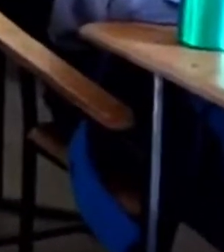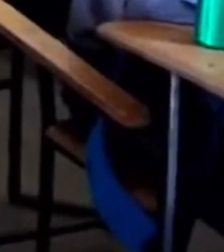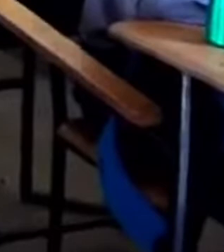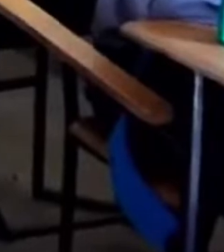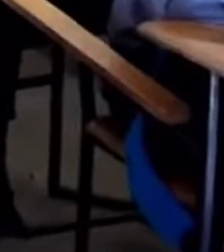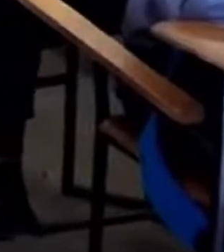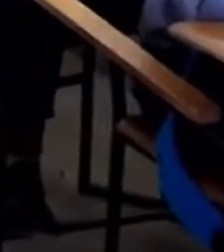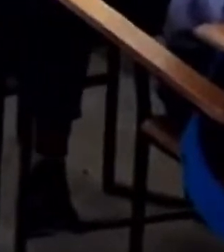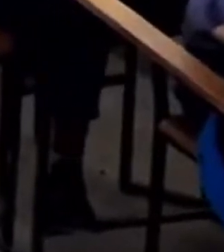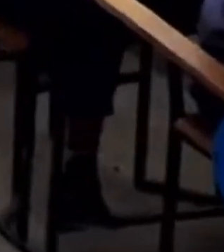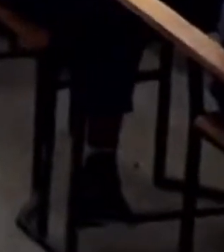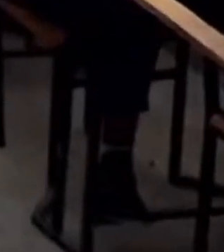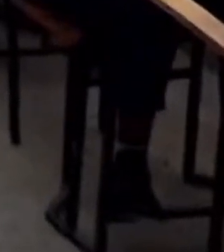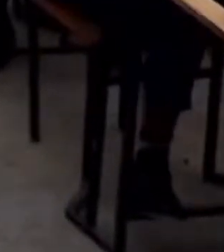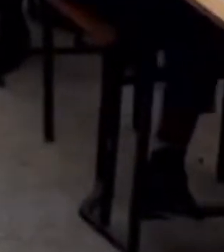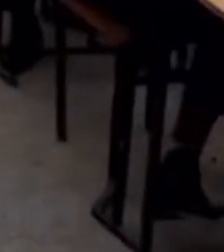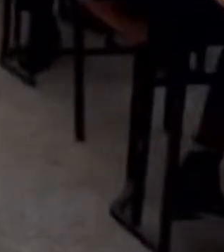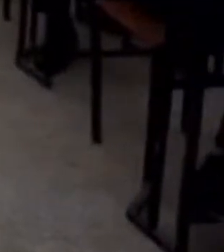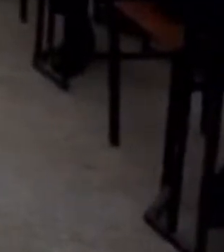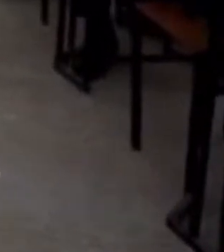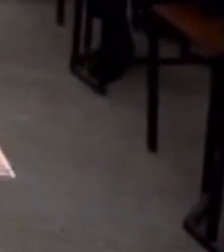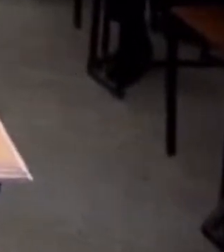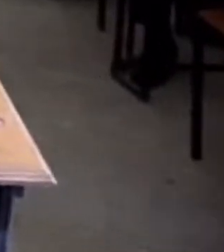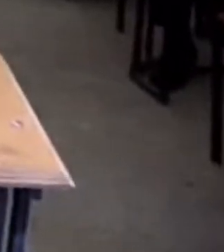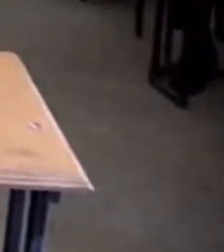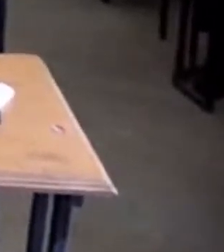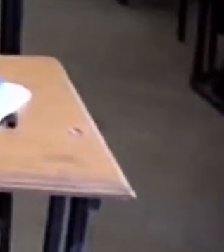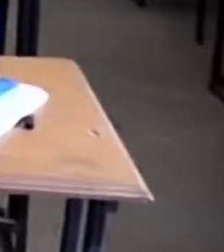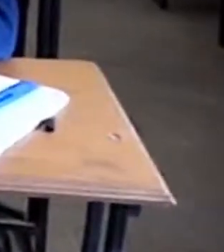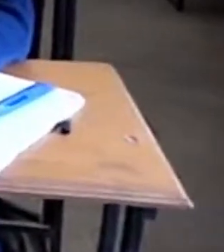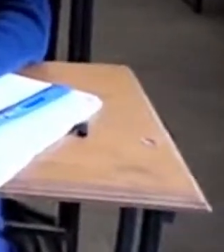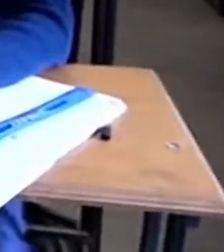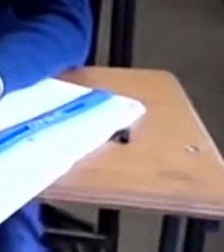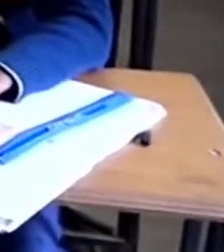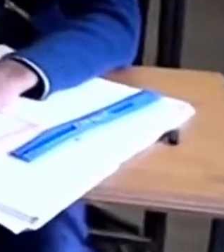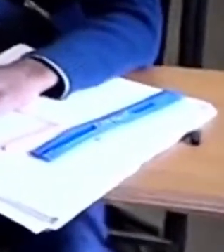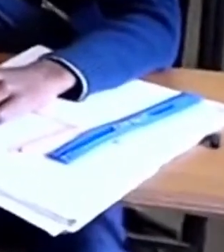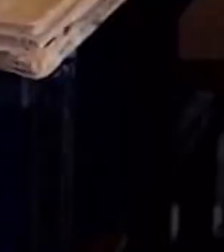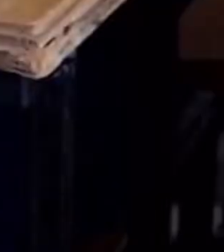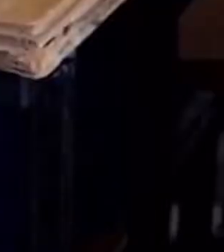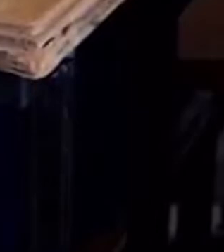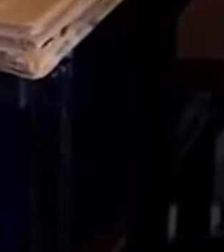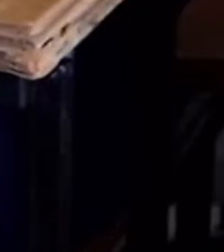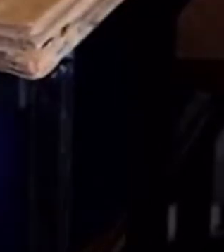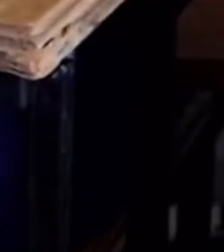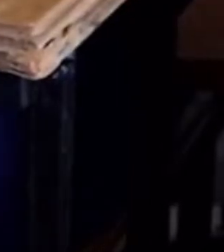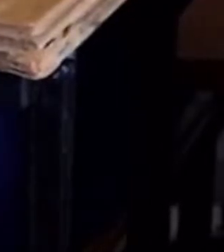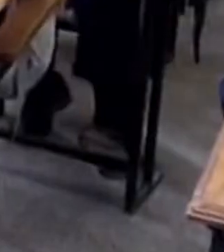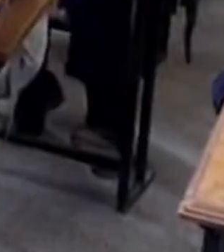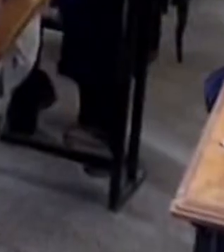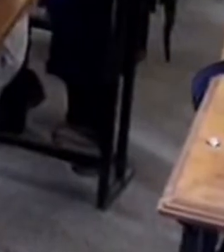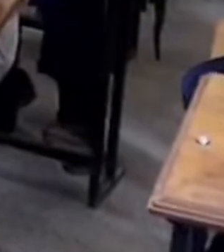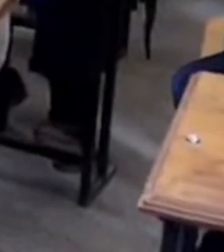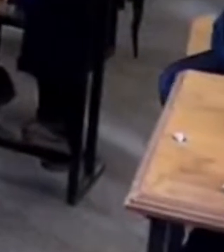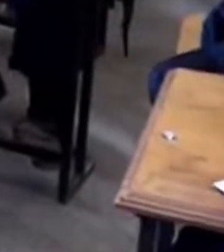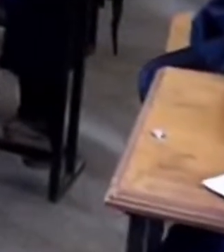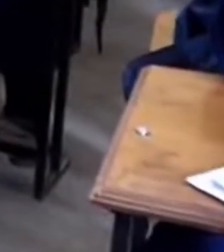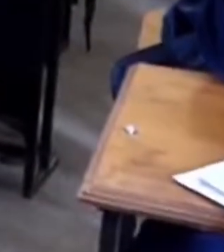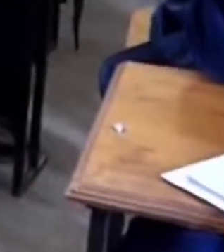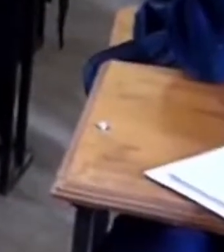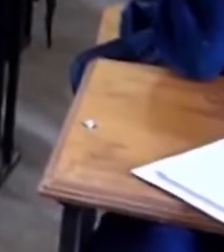benefited the school, in that we have been able to put furniture in the new classrooms that were recently